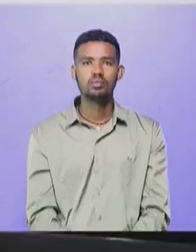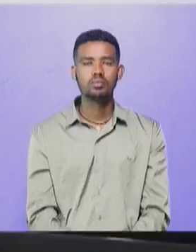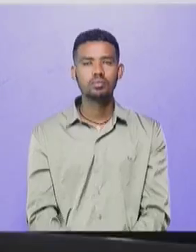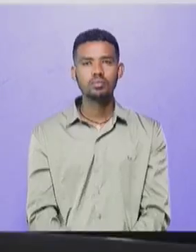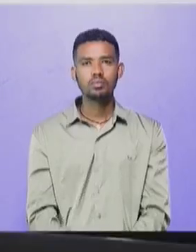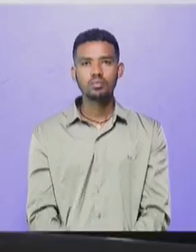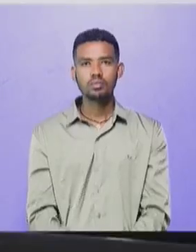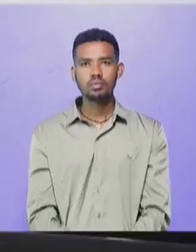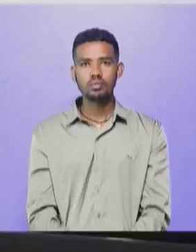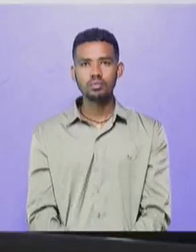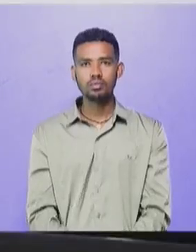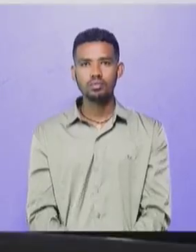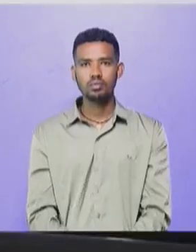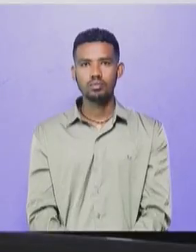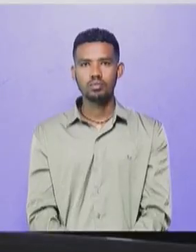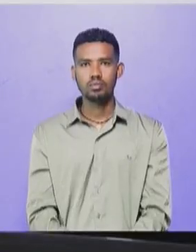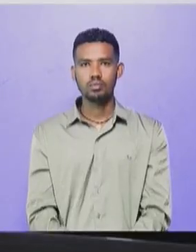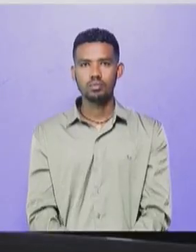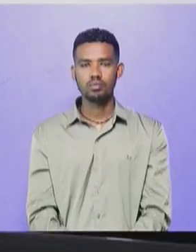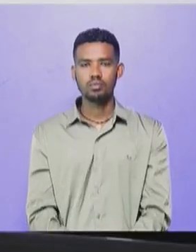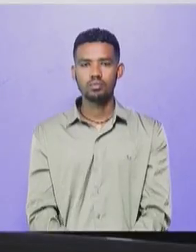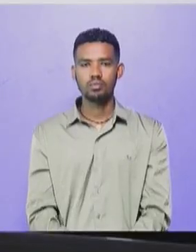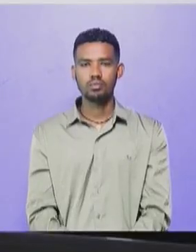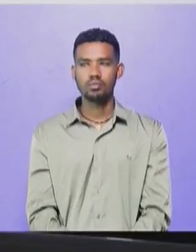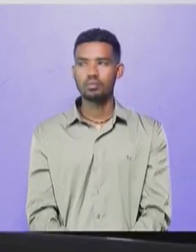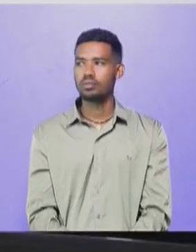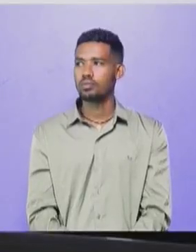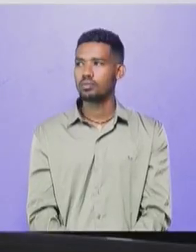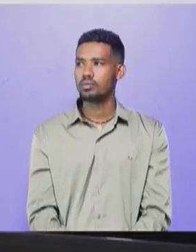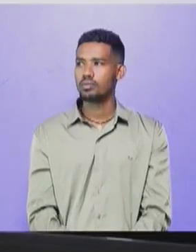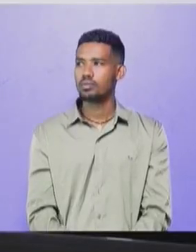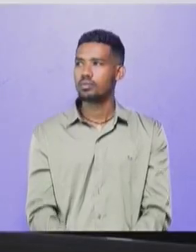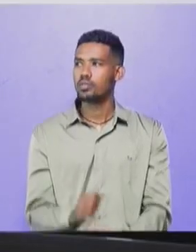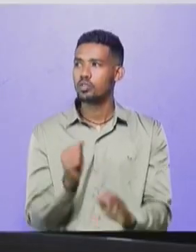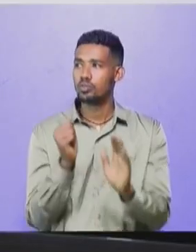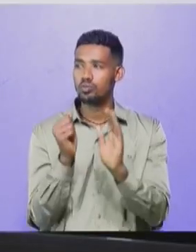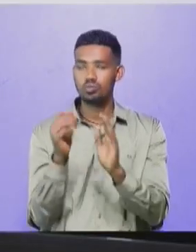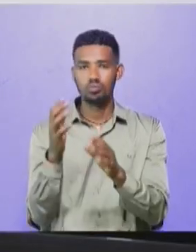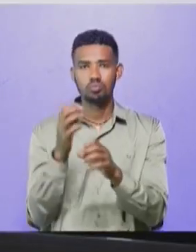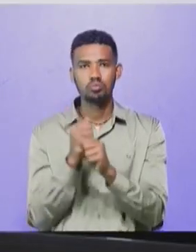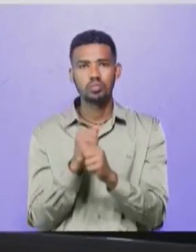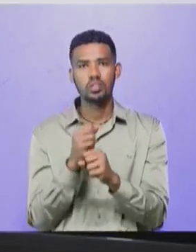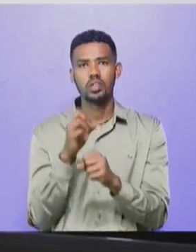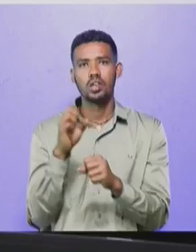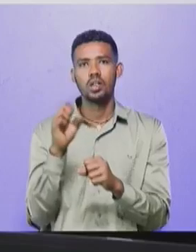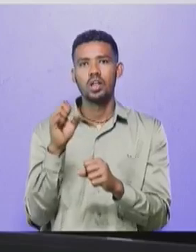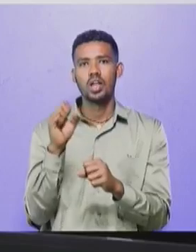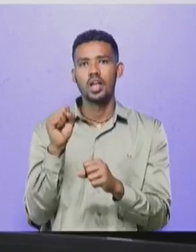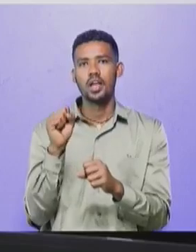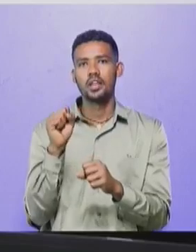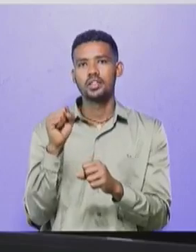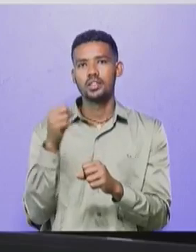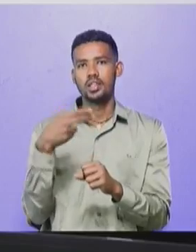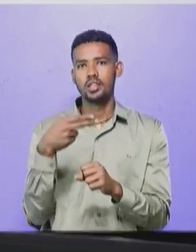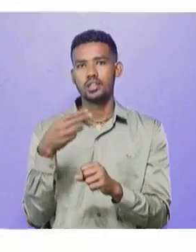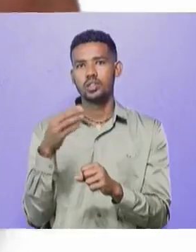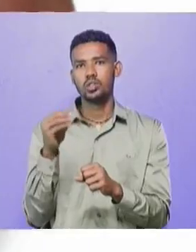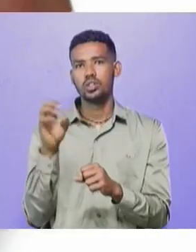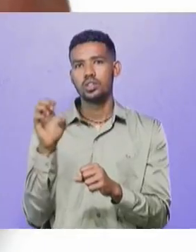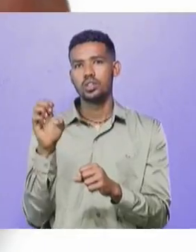For example, and we can take example from sh, ch. When we come